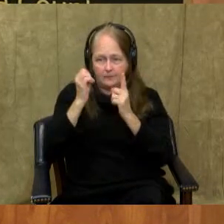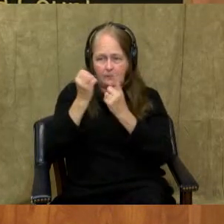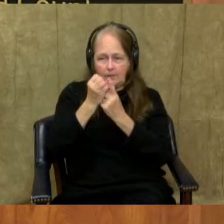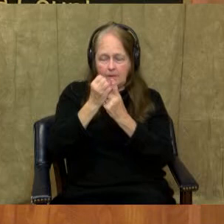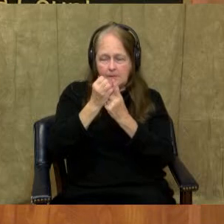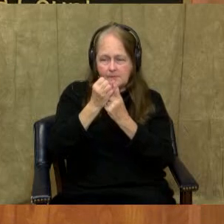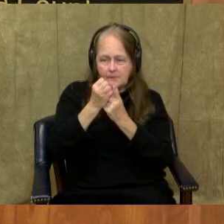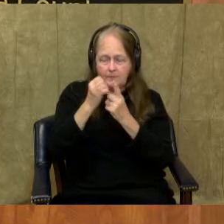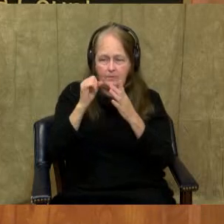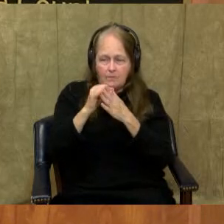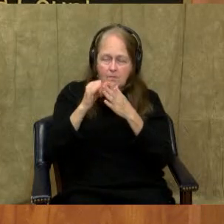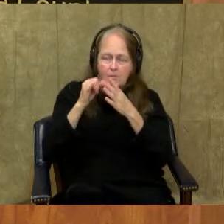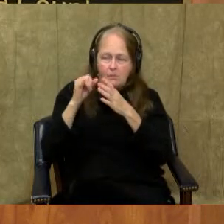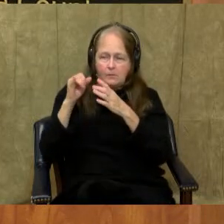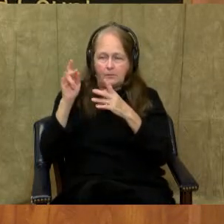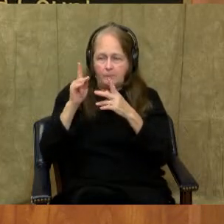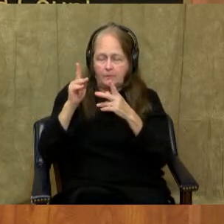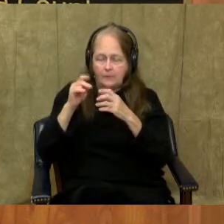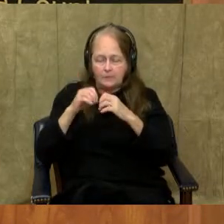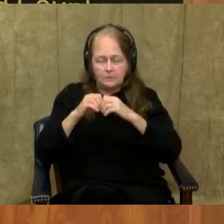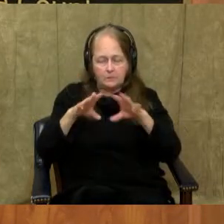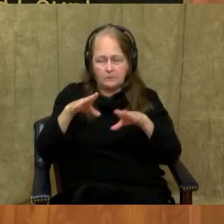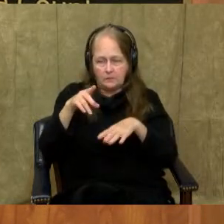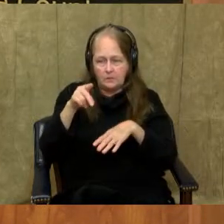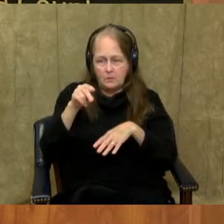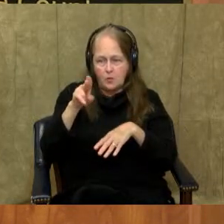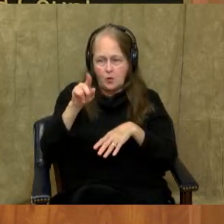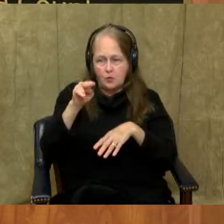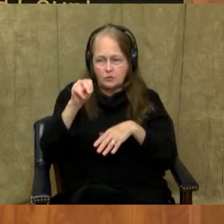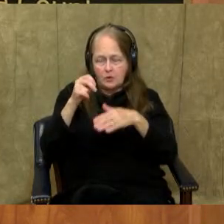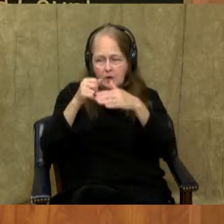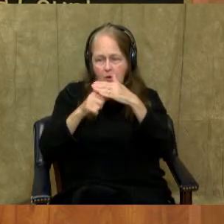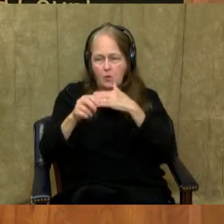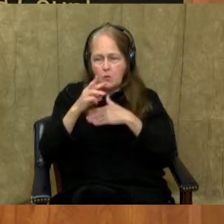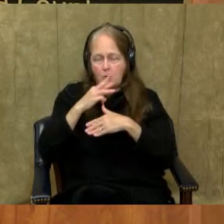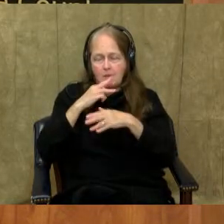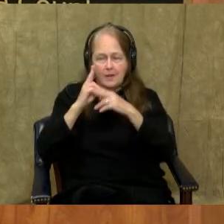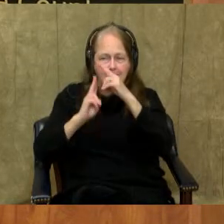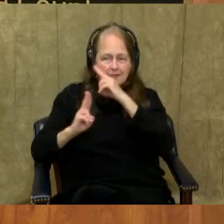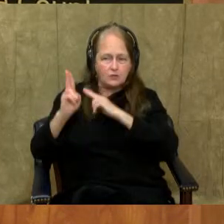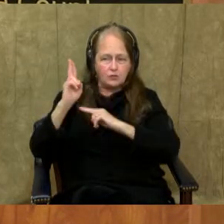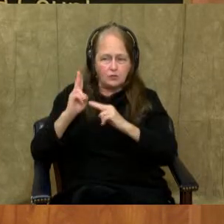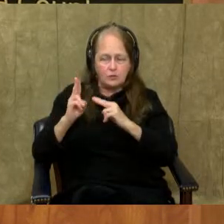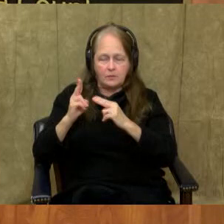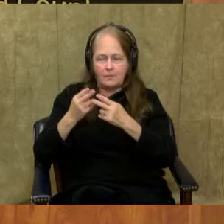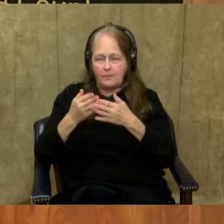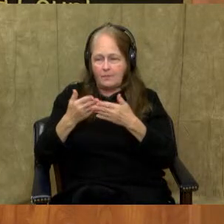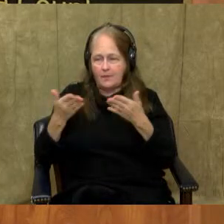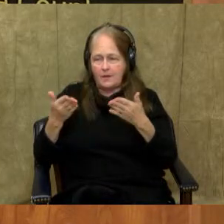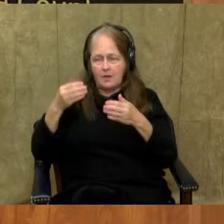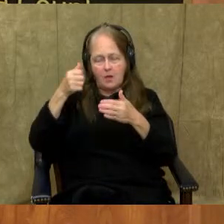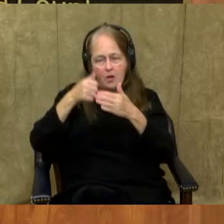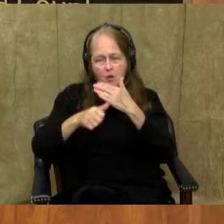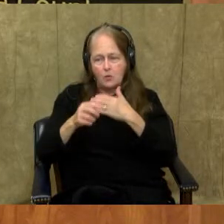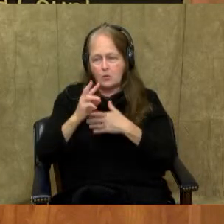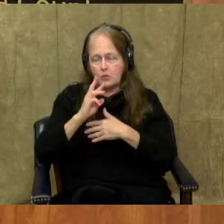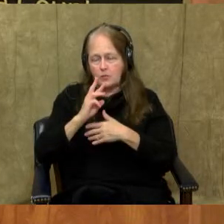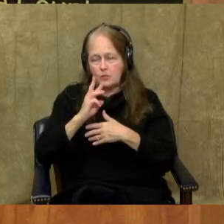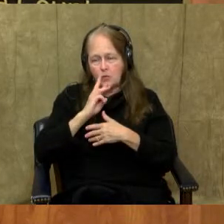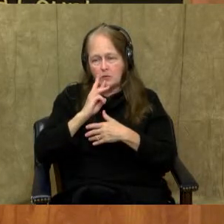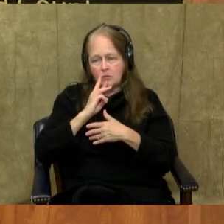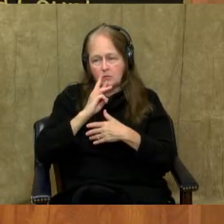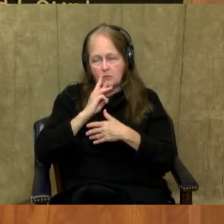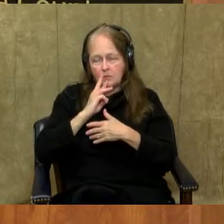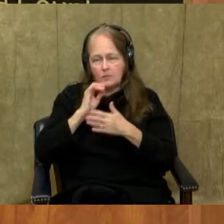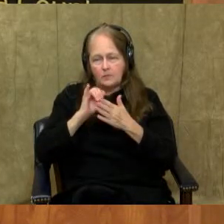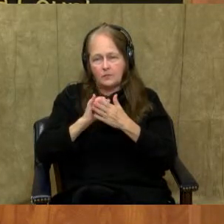and pollution, polluted sites that are now underwater, historic and cultural sites that are now underwater. So this